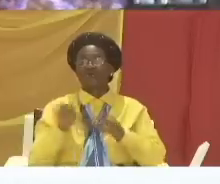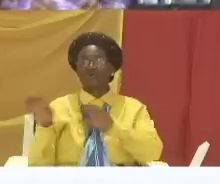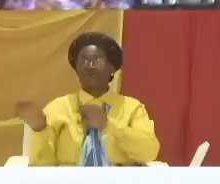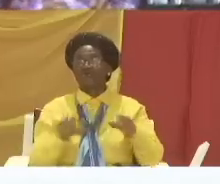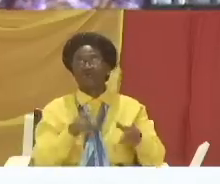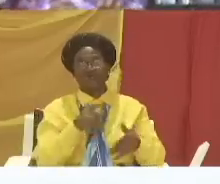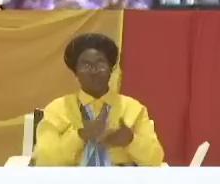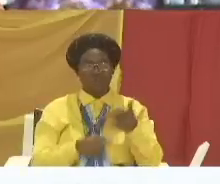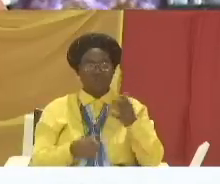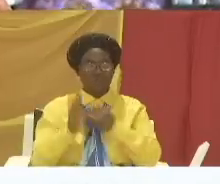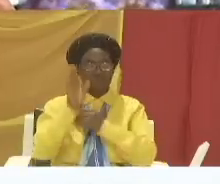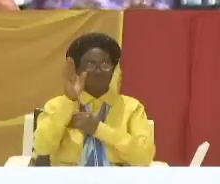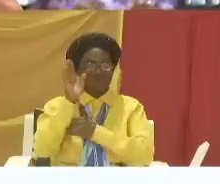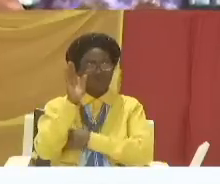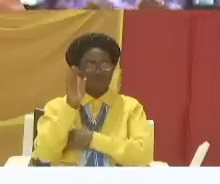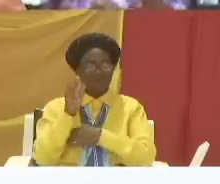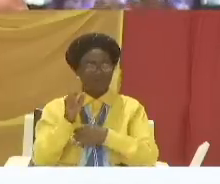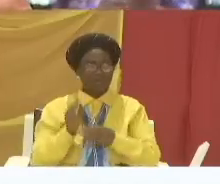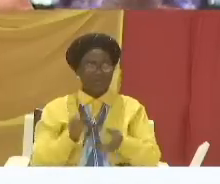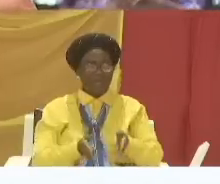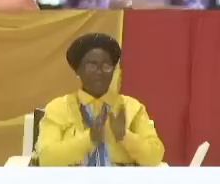God has them to do,